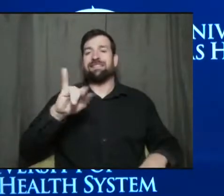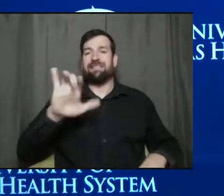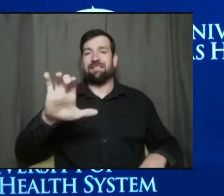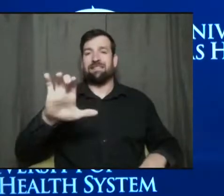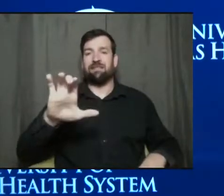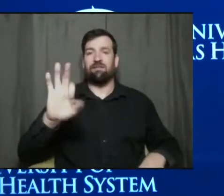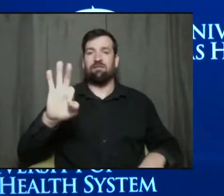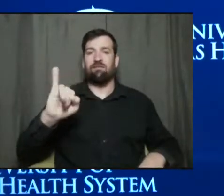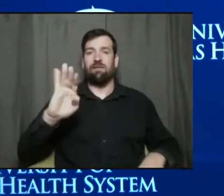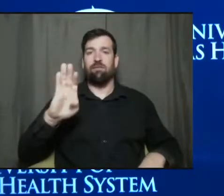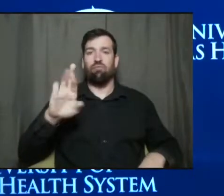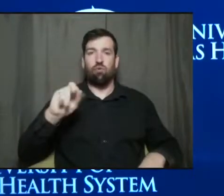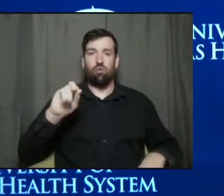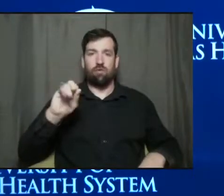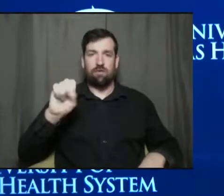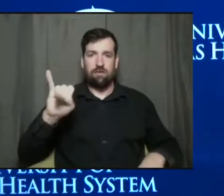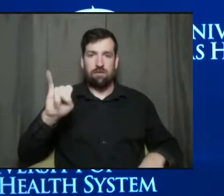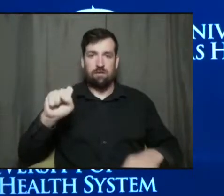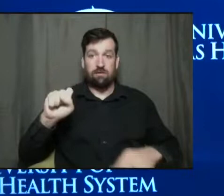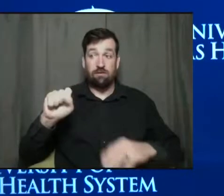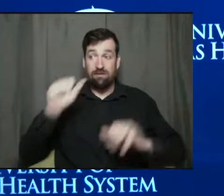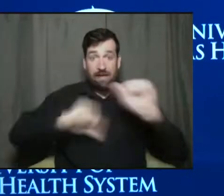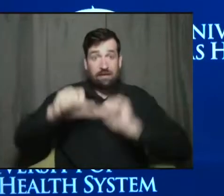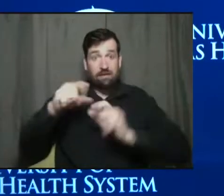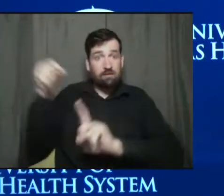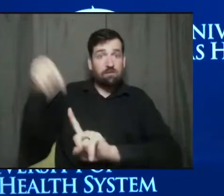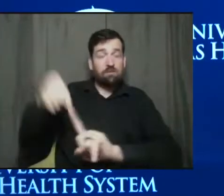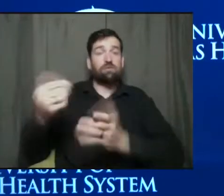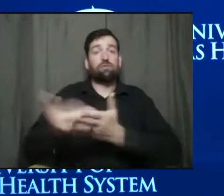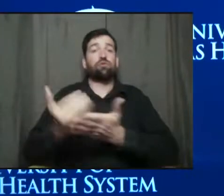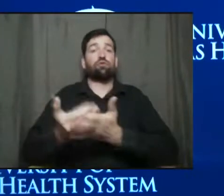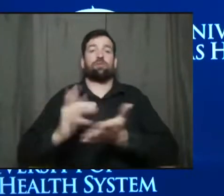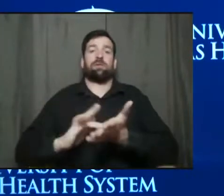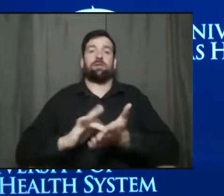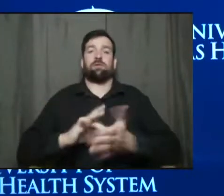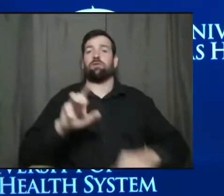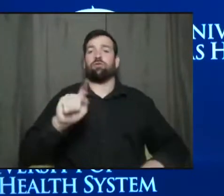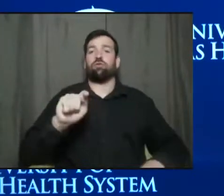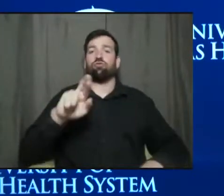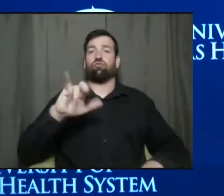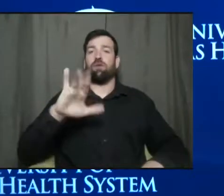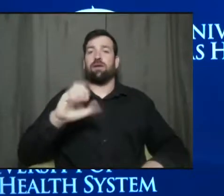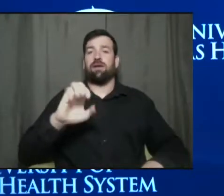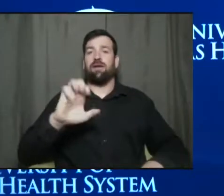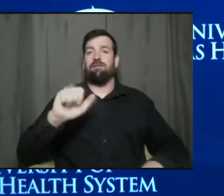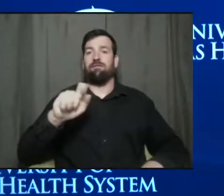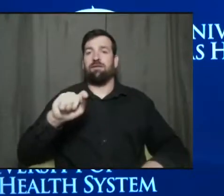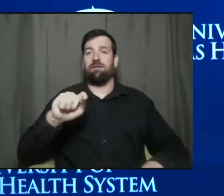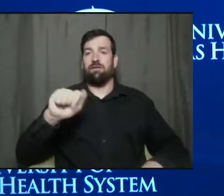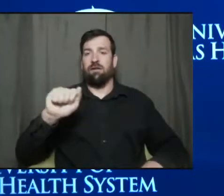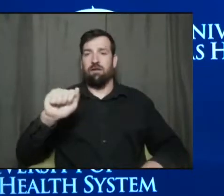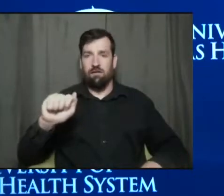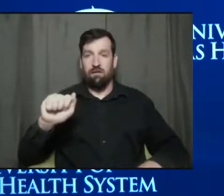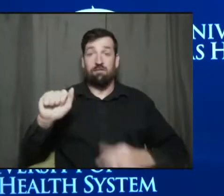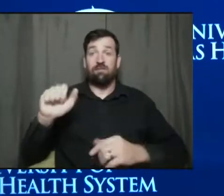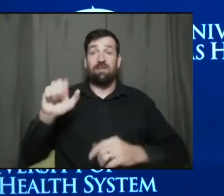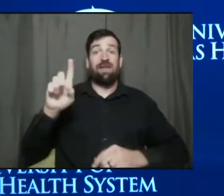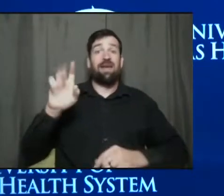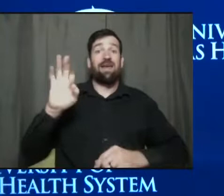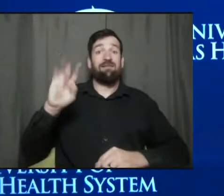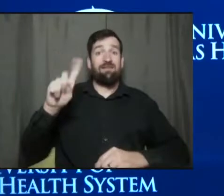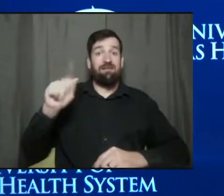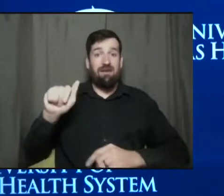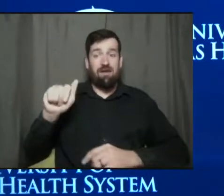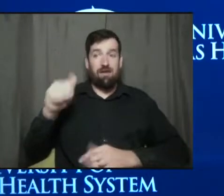that led to a new medicine called Trikafta, and why the FDA fast-tracked this medicine nearly 3